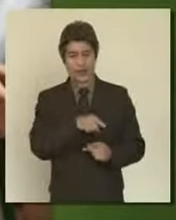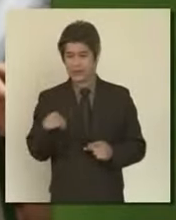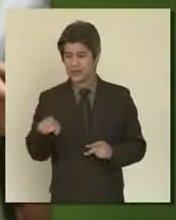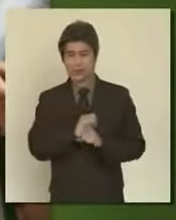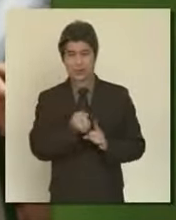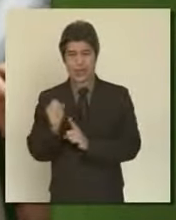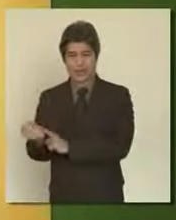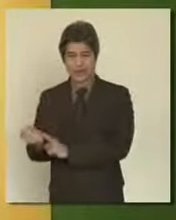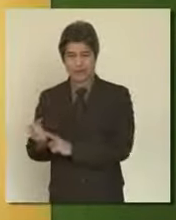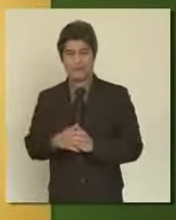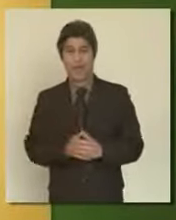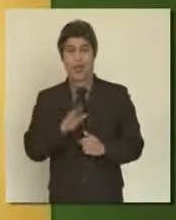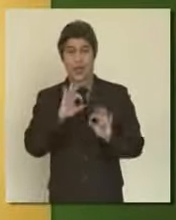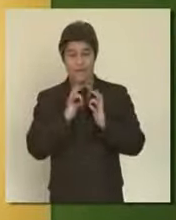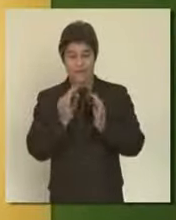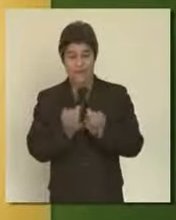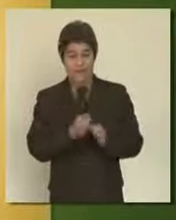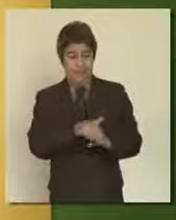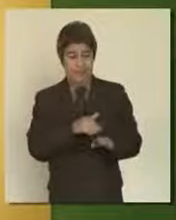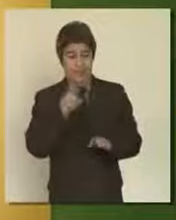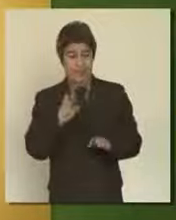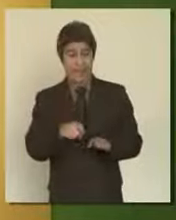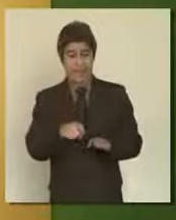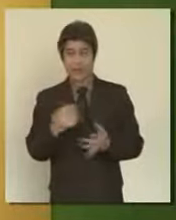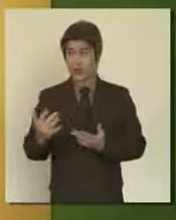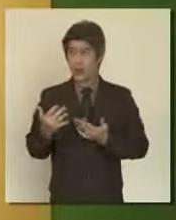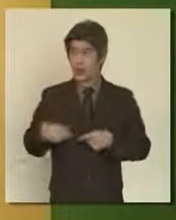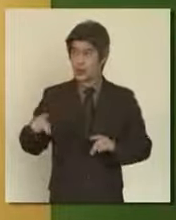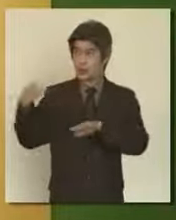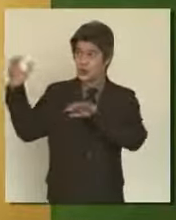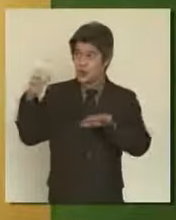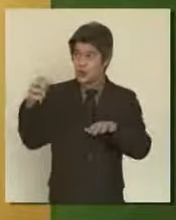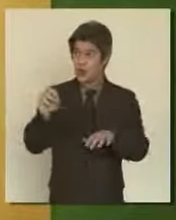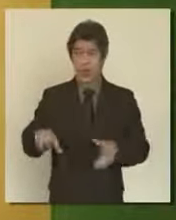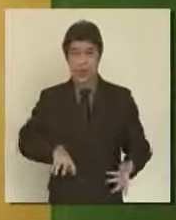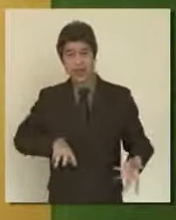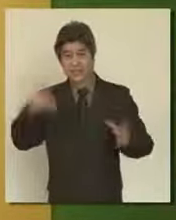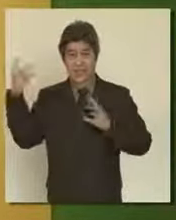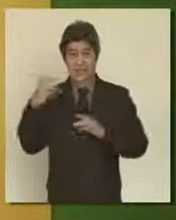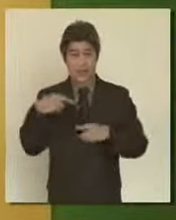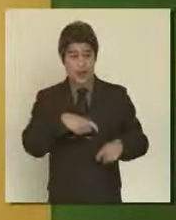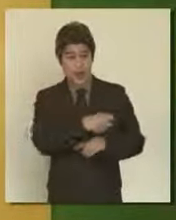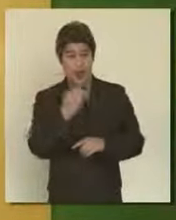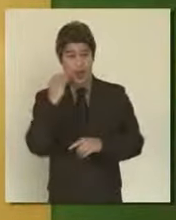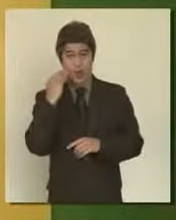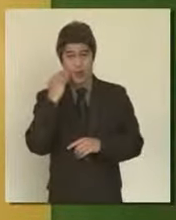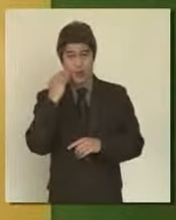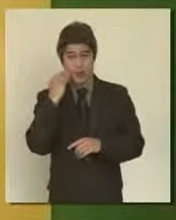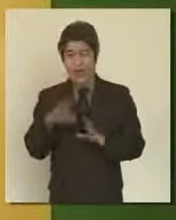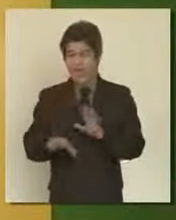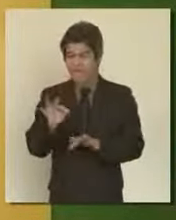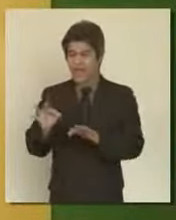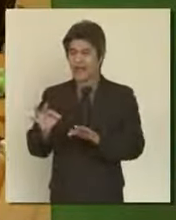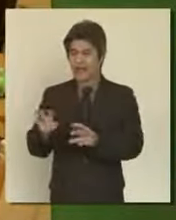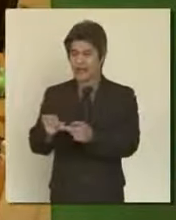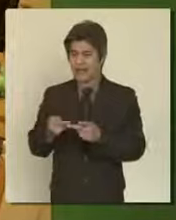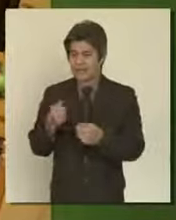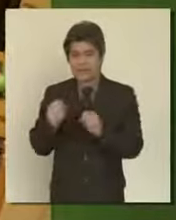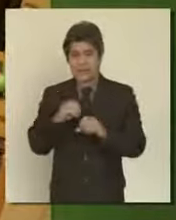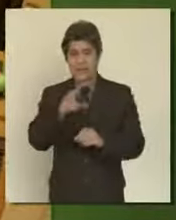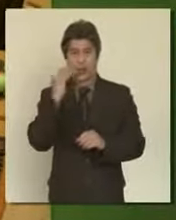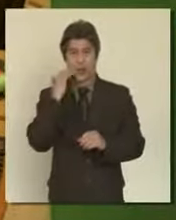situation. If your family and pets have to wait out a storm or other disaster at home, identify a safe area of your home where you can all